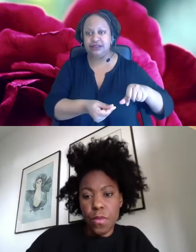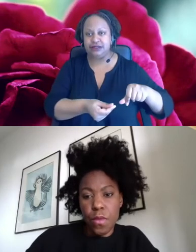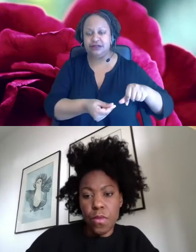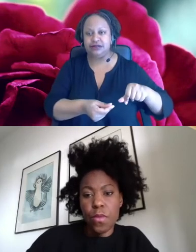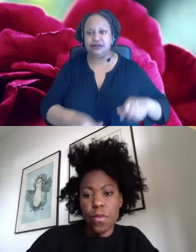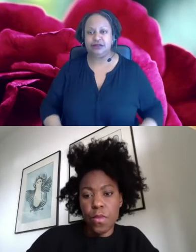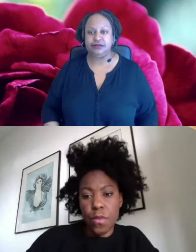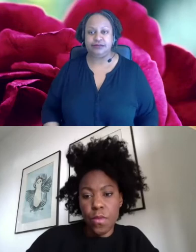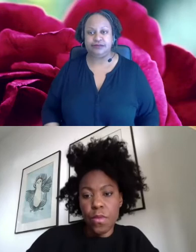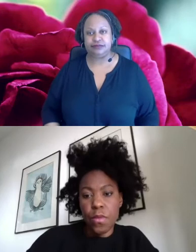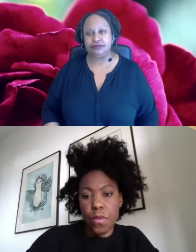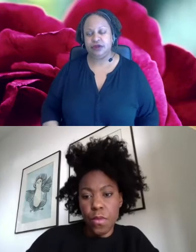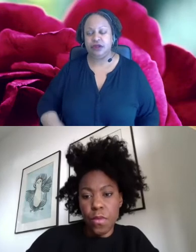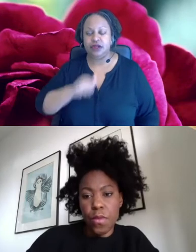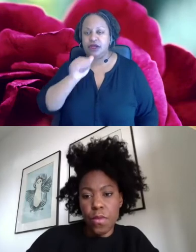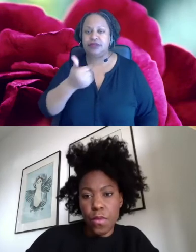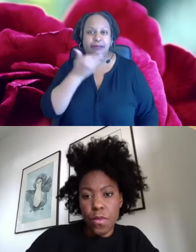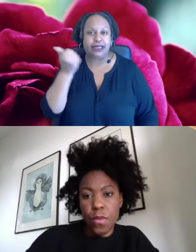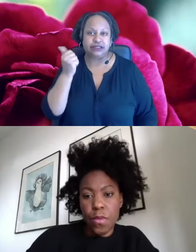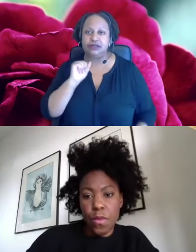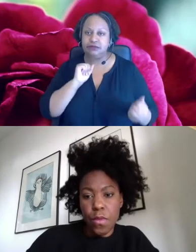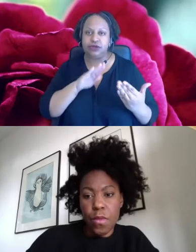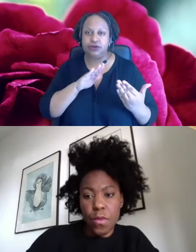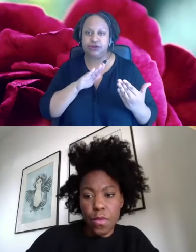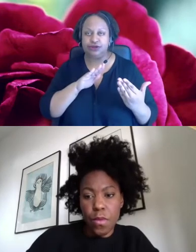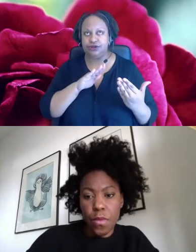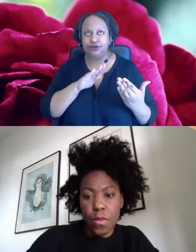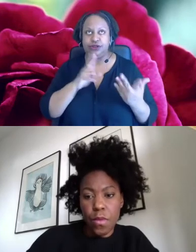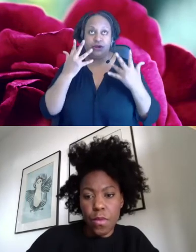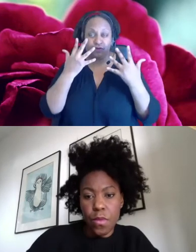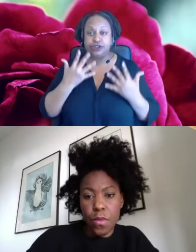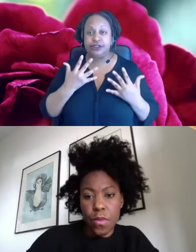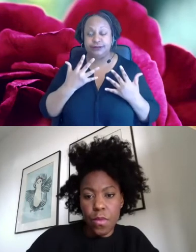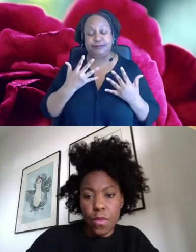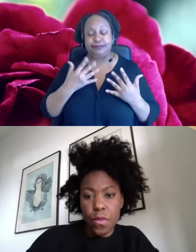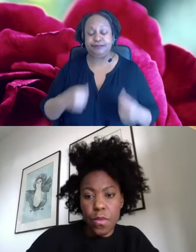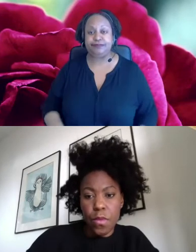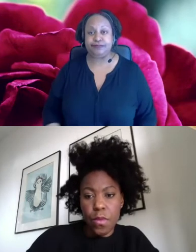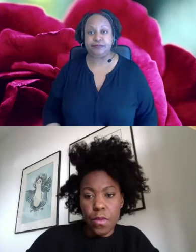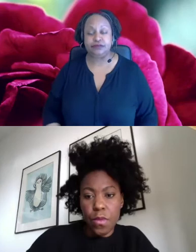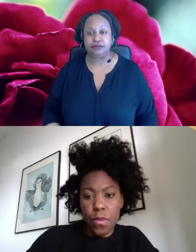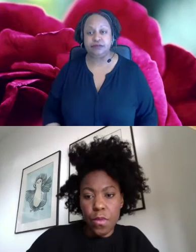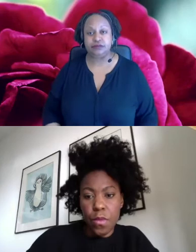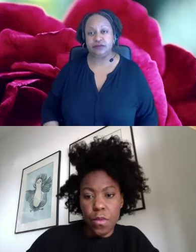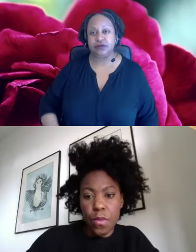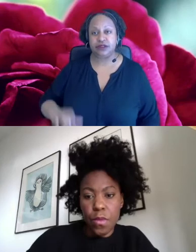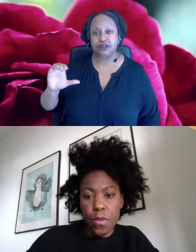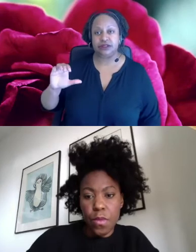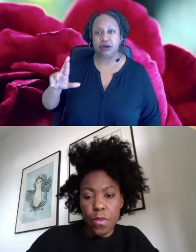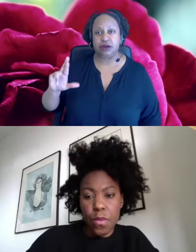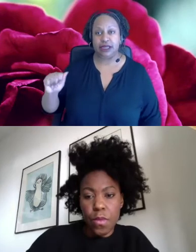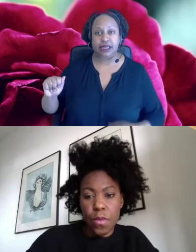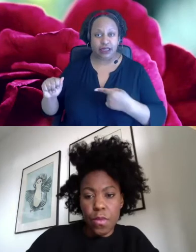That's not the most elegant way of doing things, and unfortunately, even though CRA has given